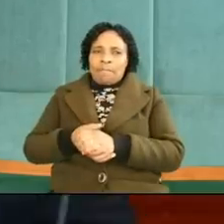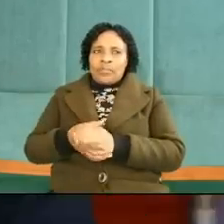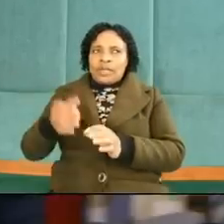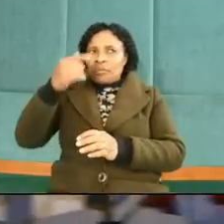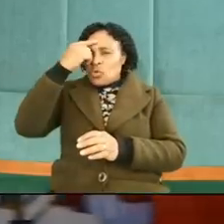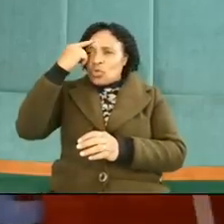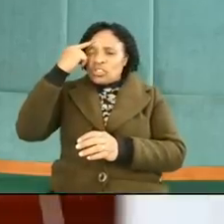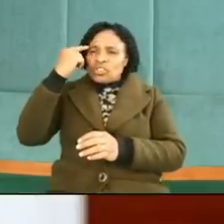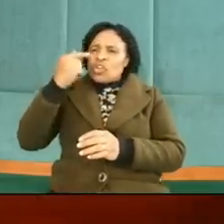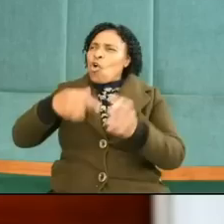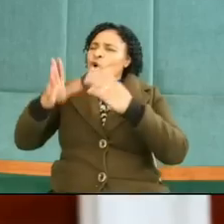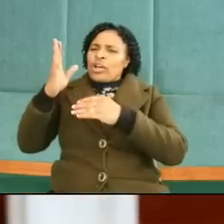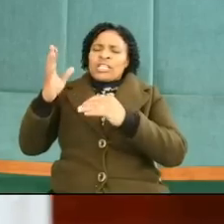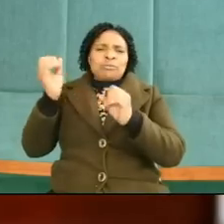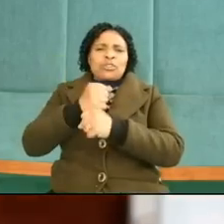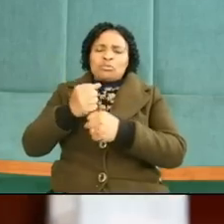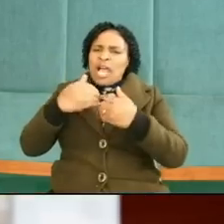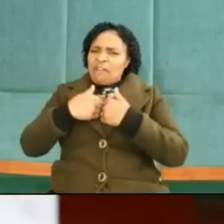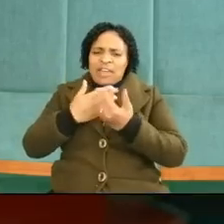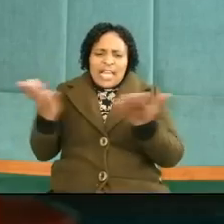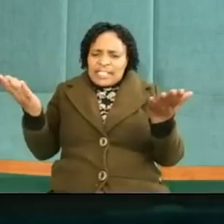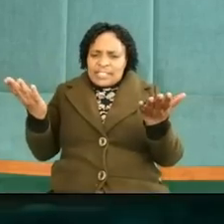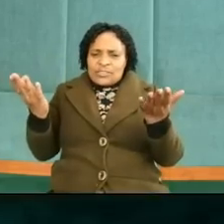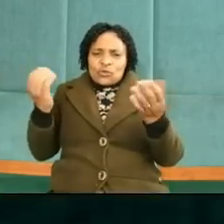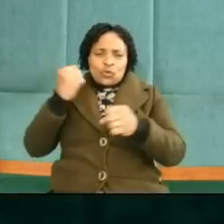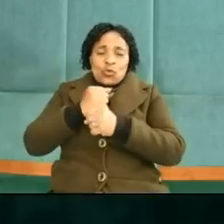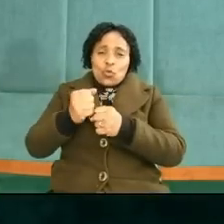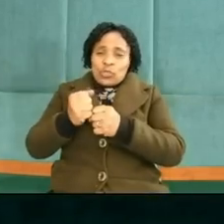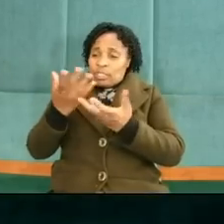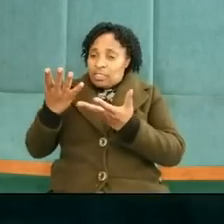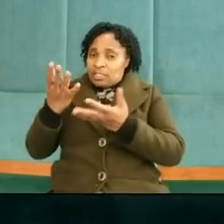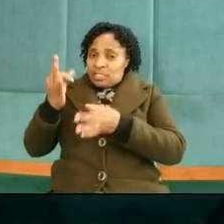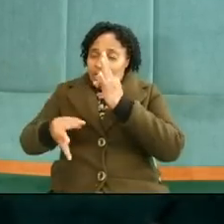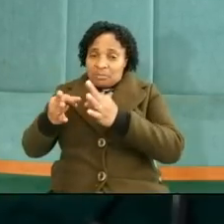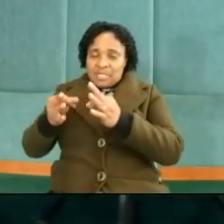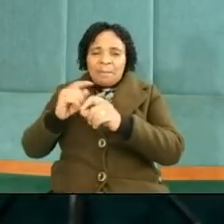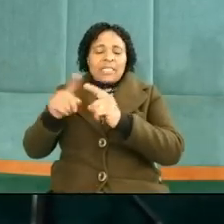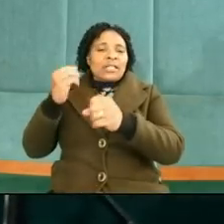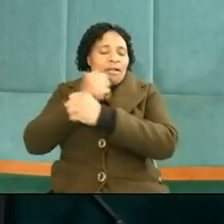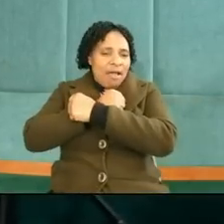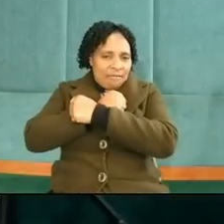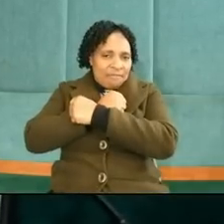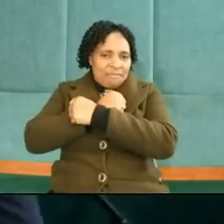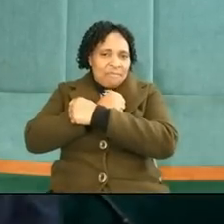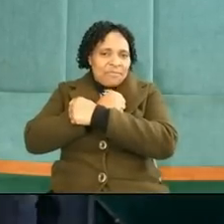Because gospel have nothing to do with judgment, some people say. Gospel, it has to do with love.